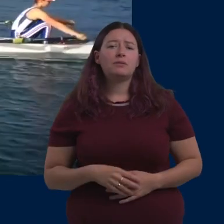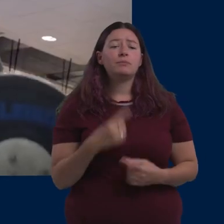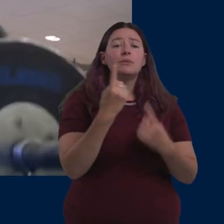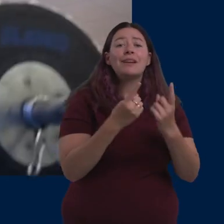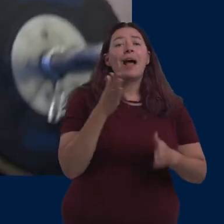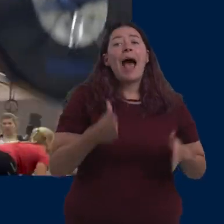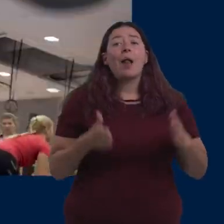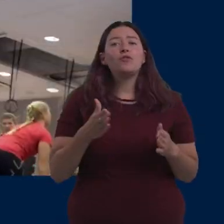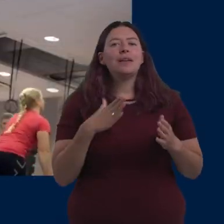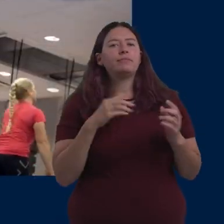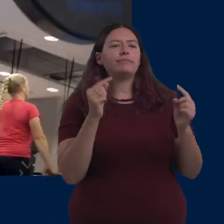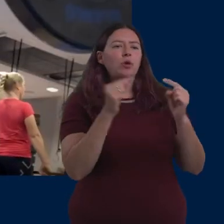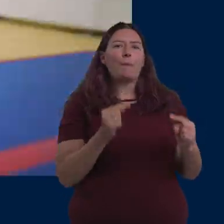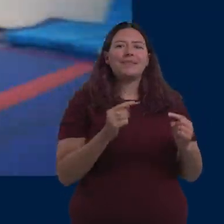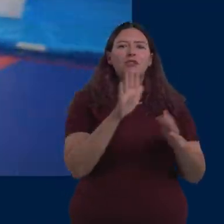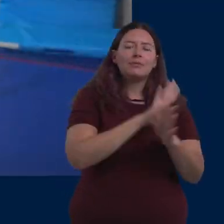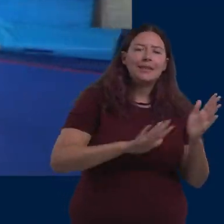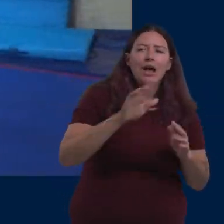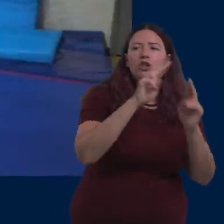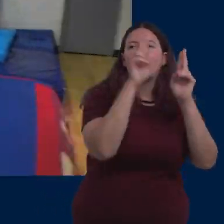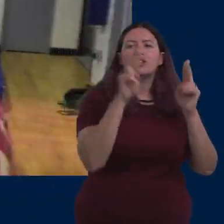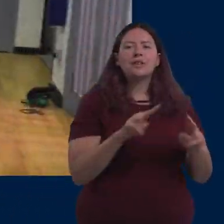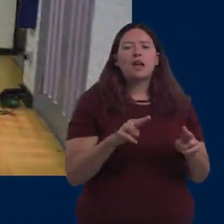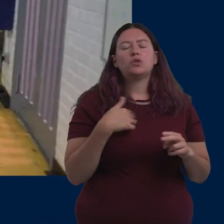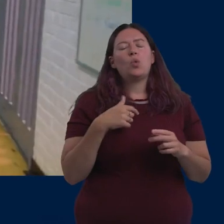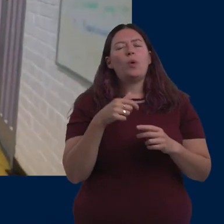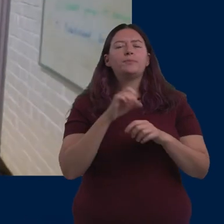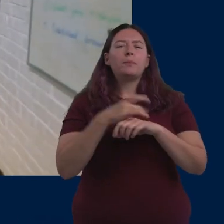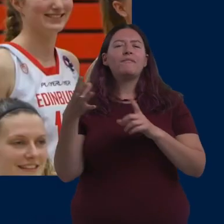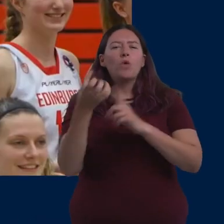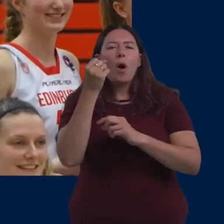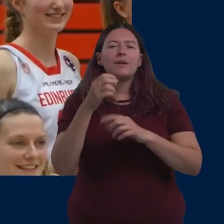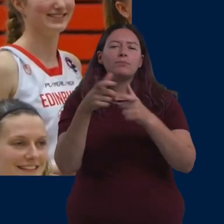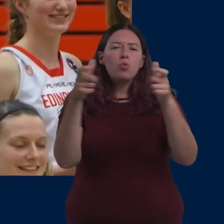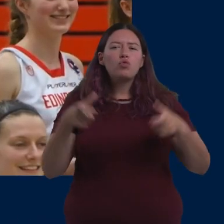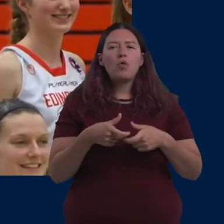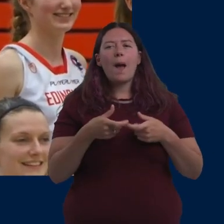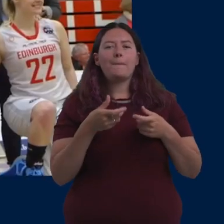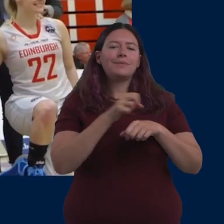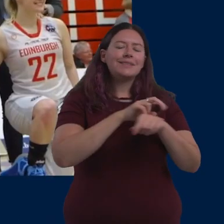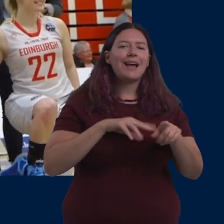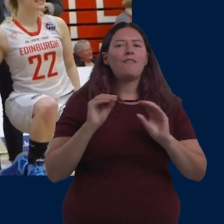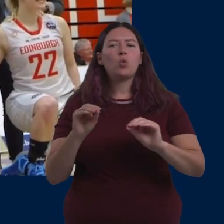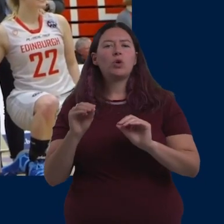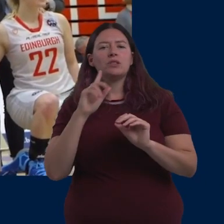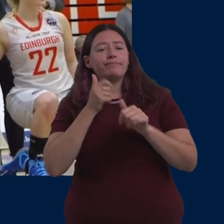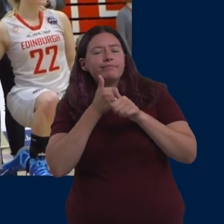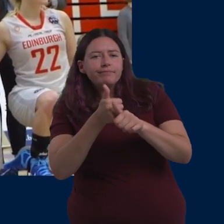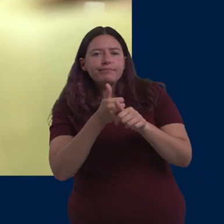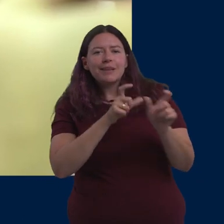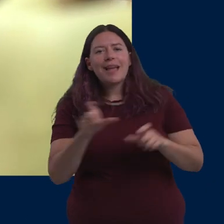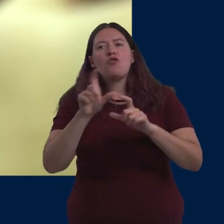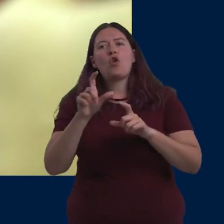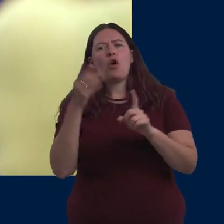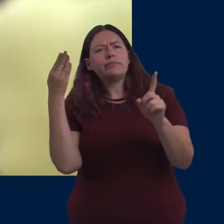athletes competing at a national or international level, our performance programme, staff and coaches can help you continue to strive